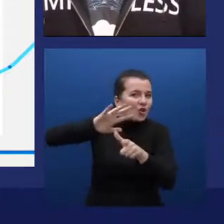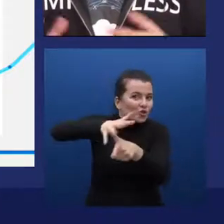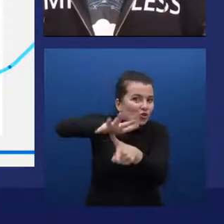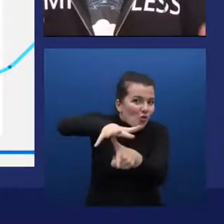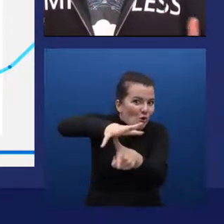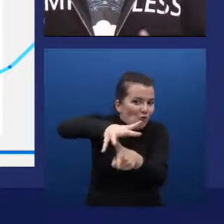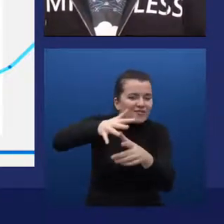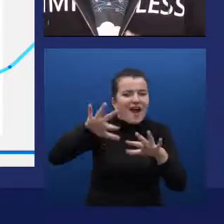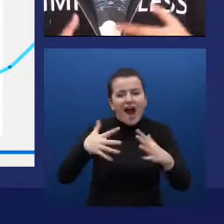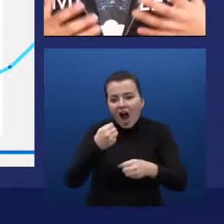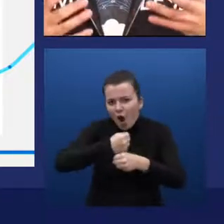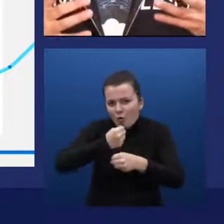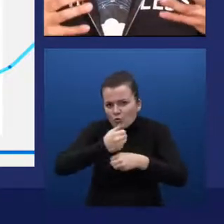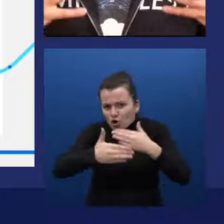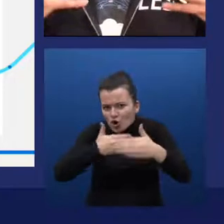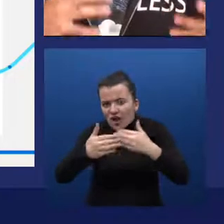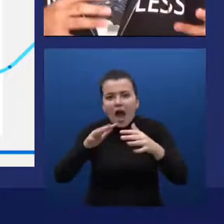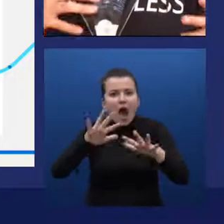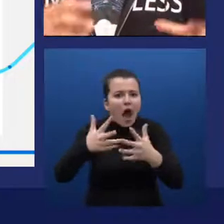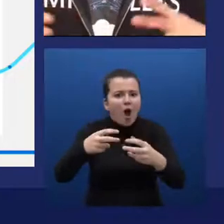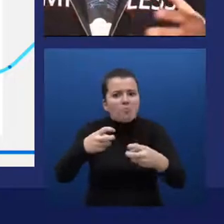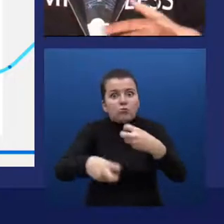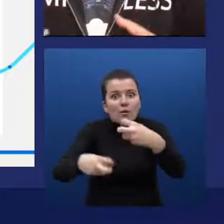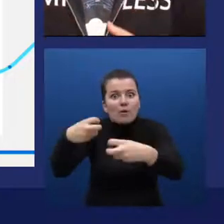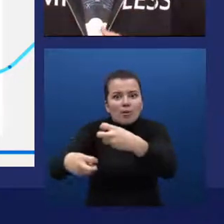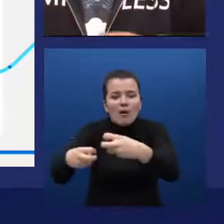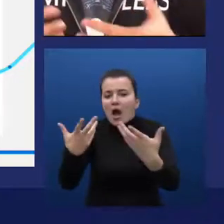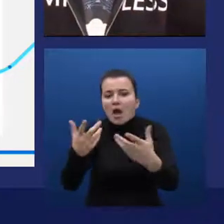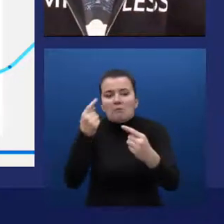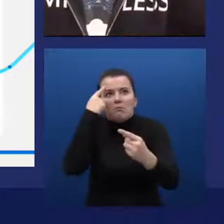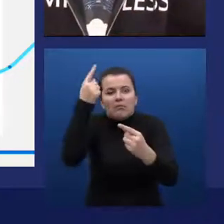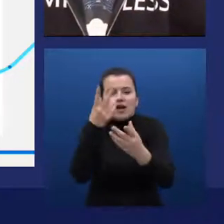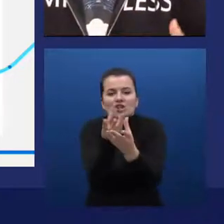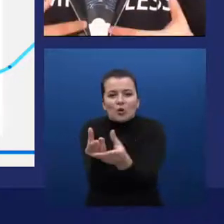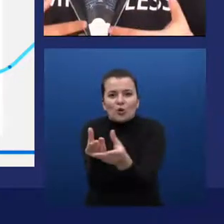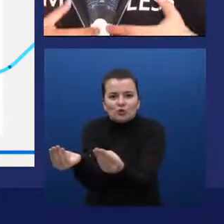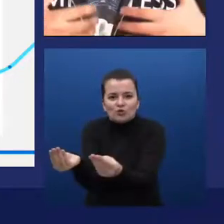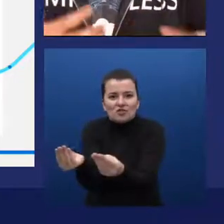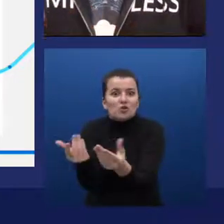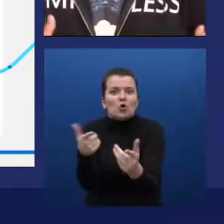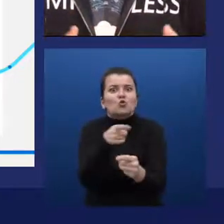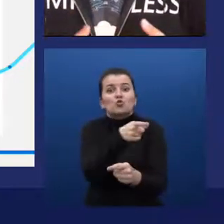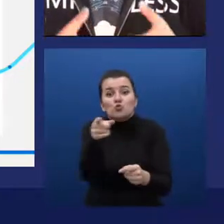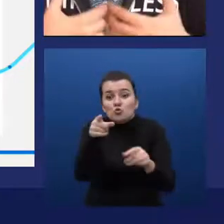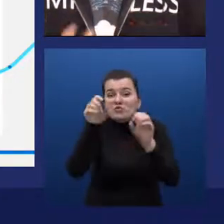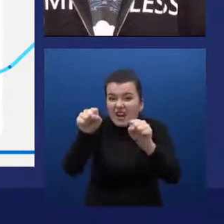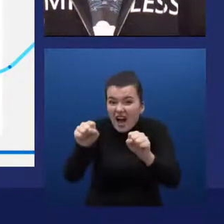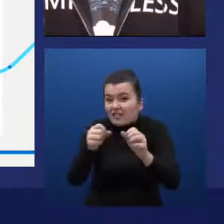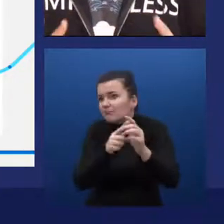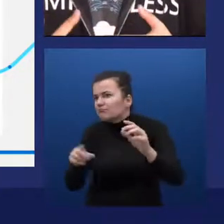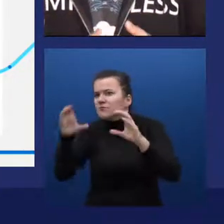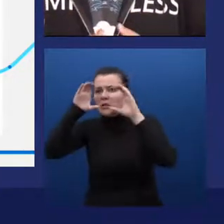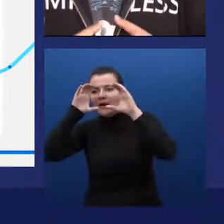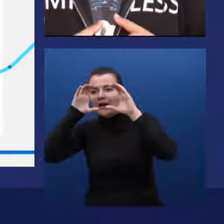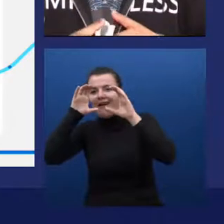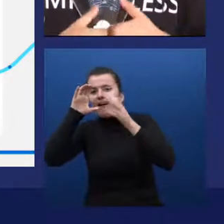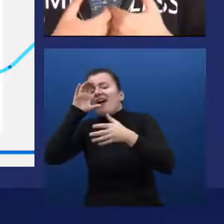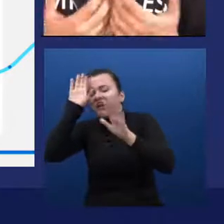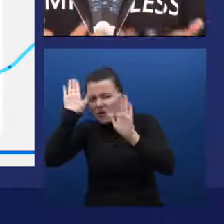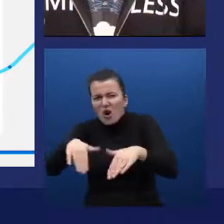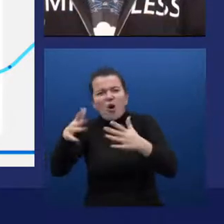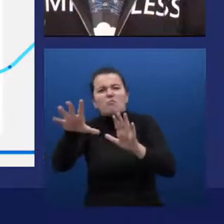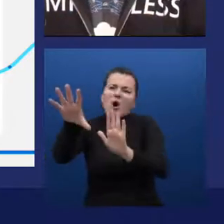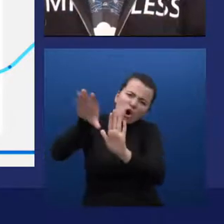was built, all of which, you know, go out and replicate, but go out and start imagining. Go out and